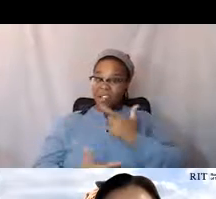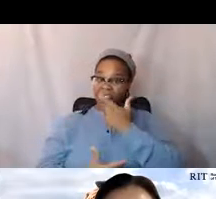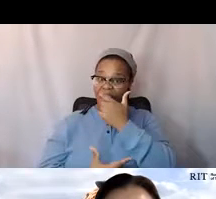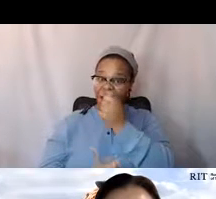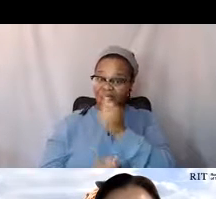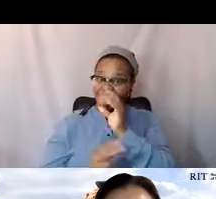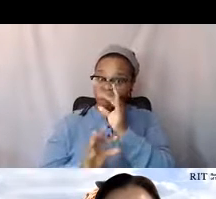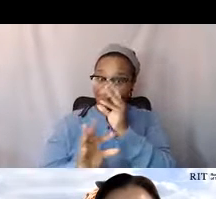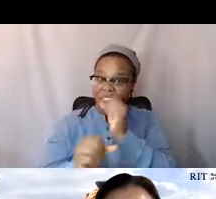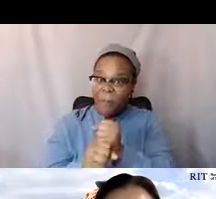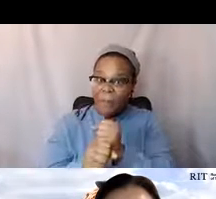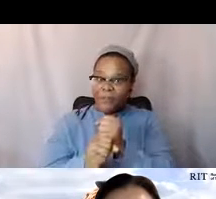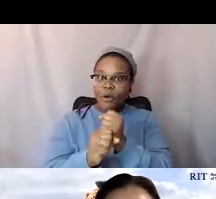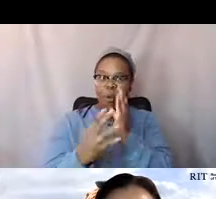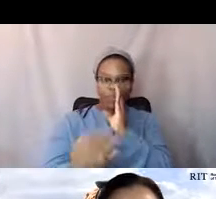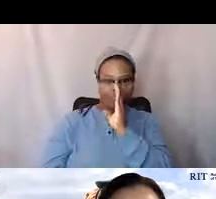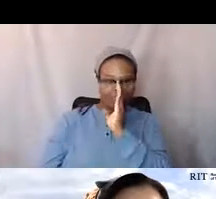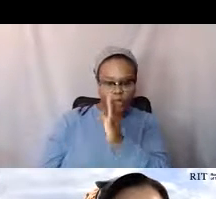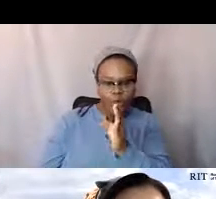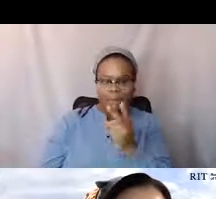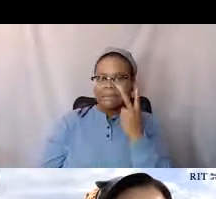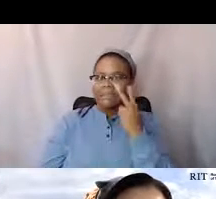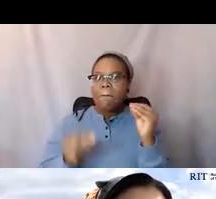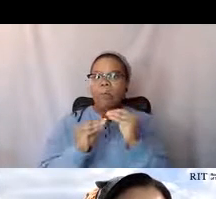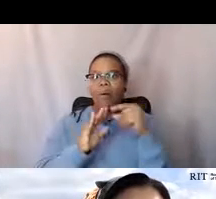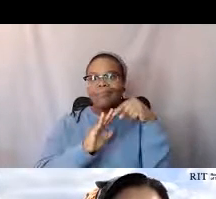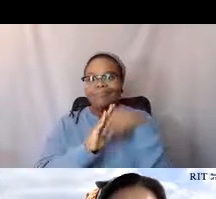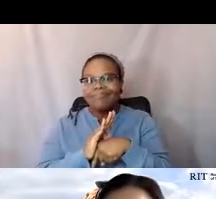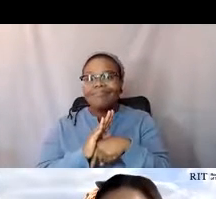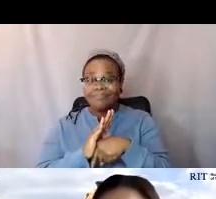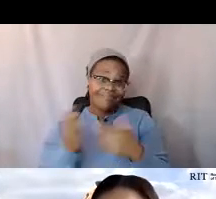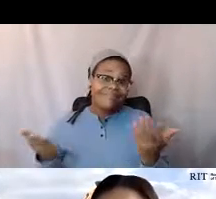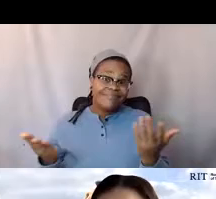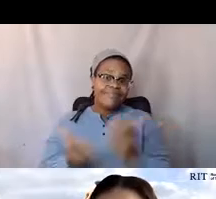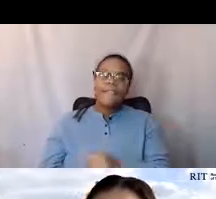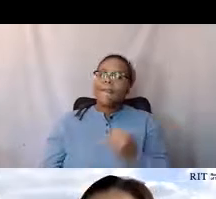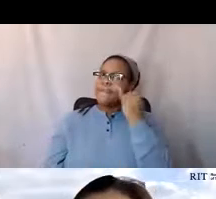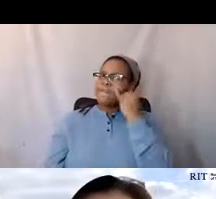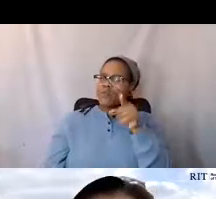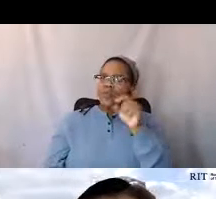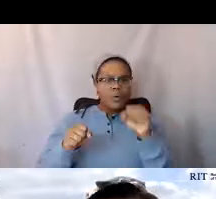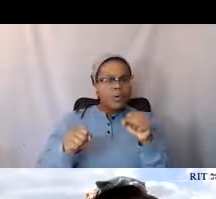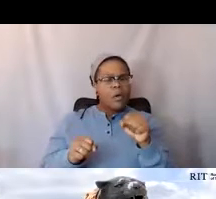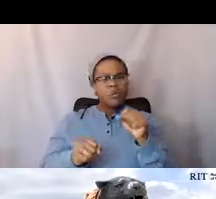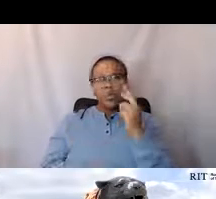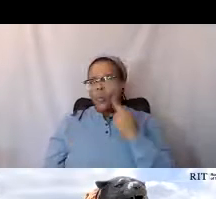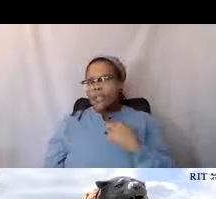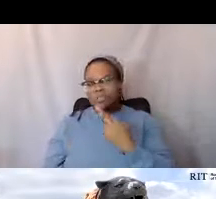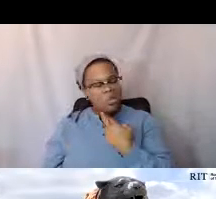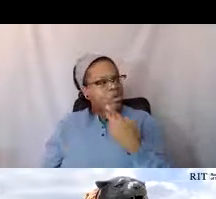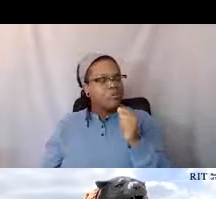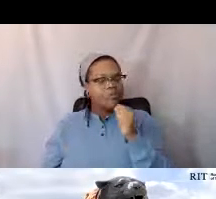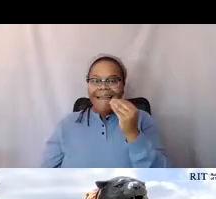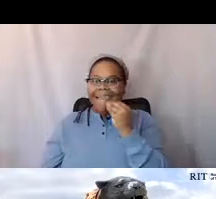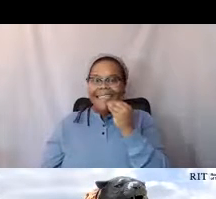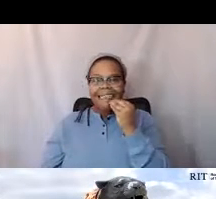through that wall and see what this window is all about. So if you can go to a restaurant, you know, you've not eaten